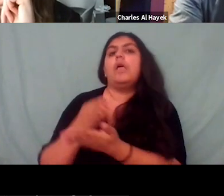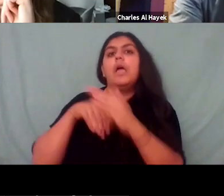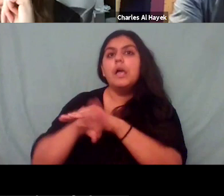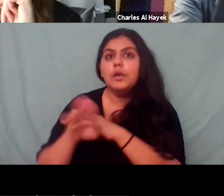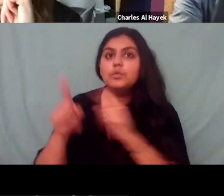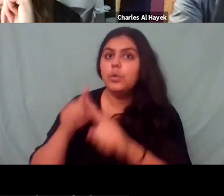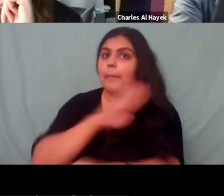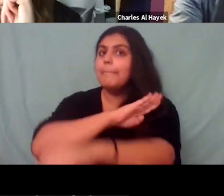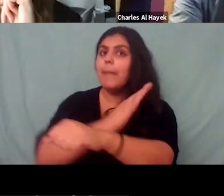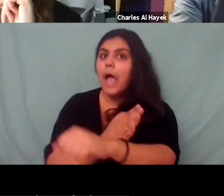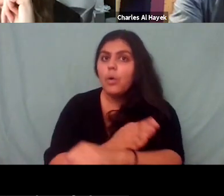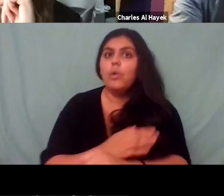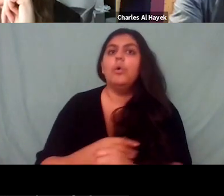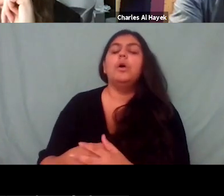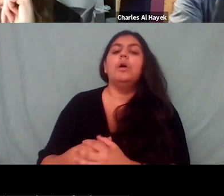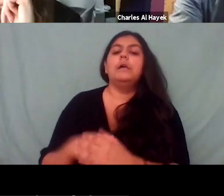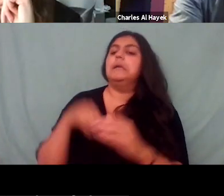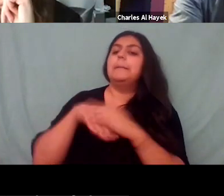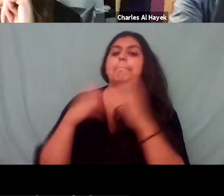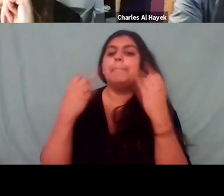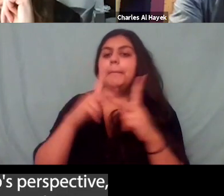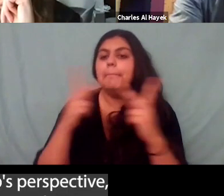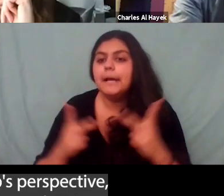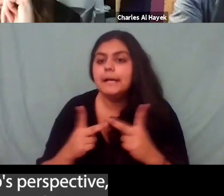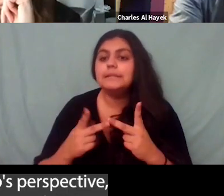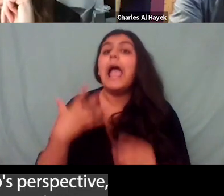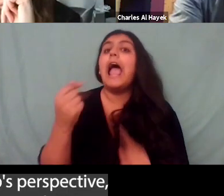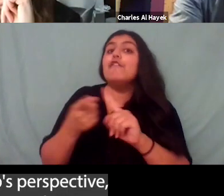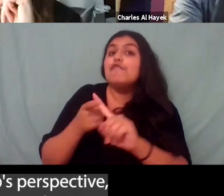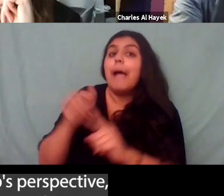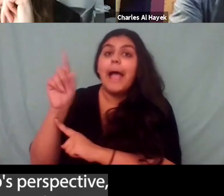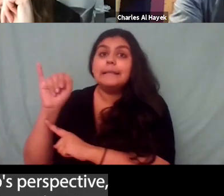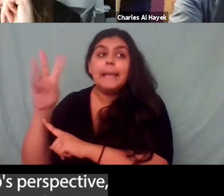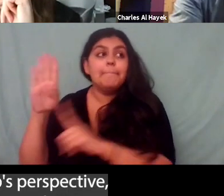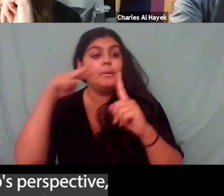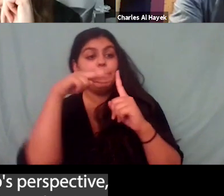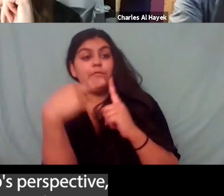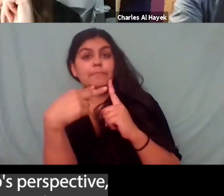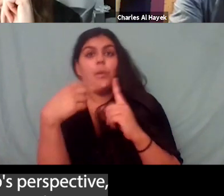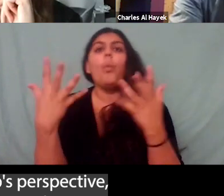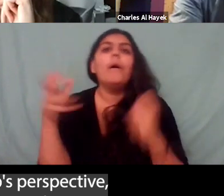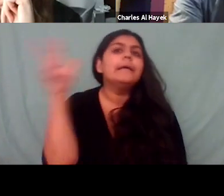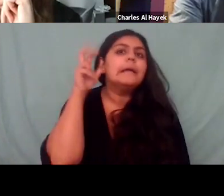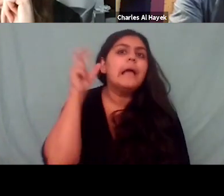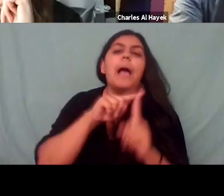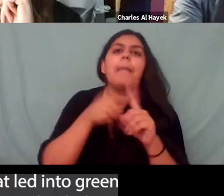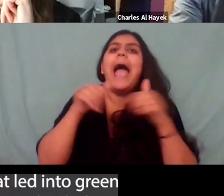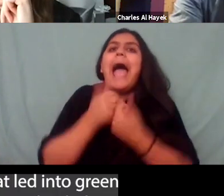access to power in a lot of places. And from Adib's perspective, we want to hear